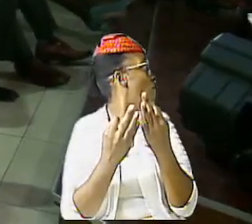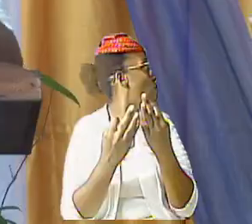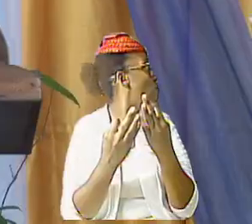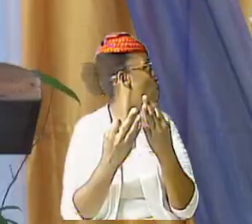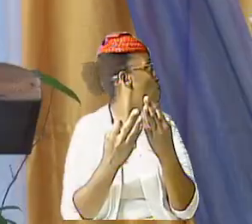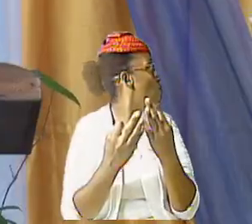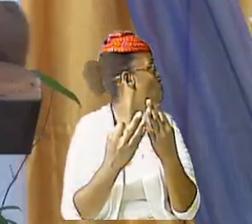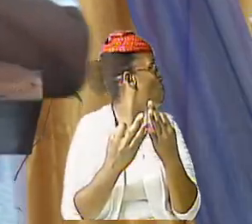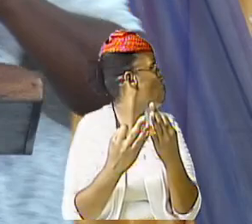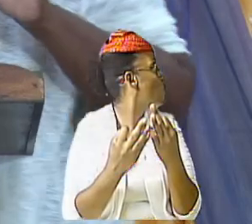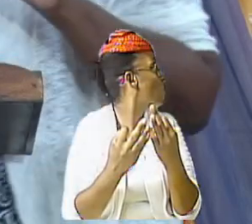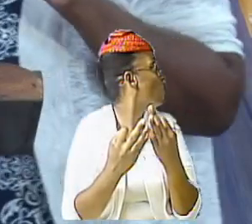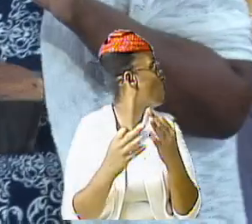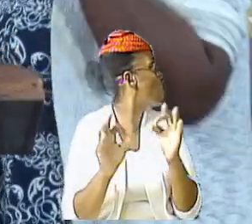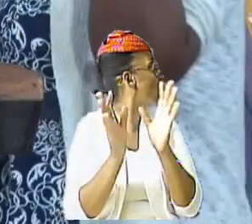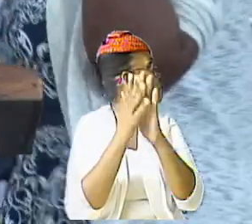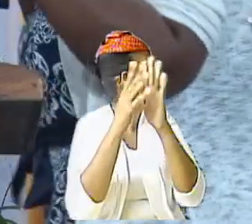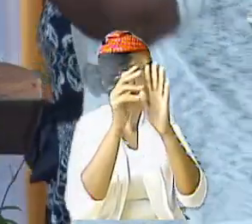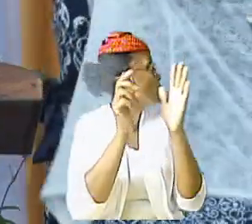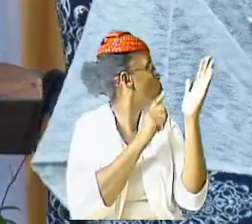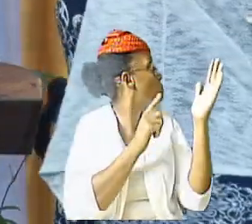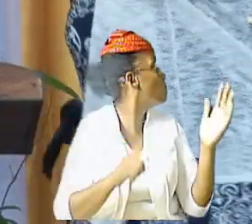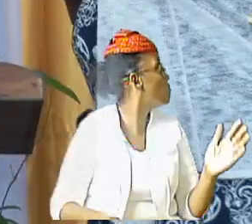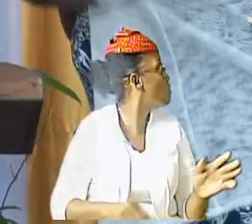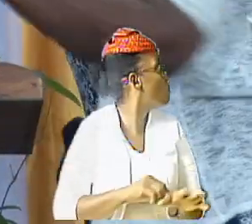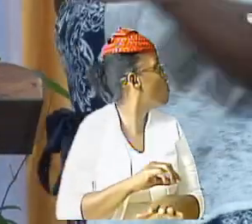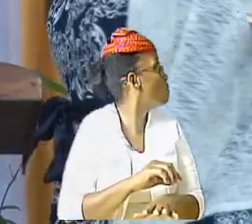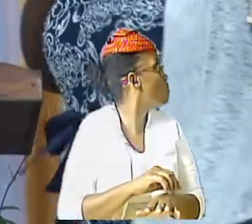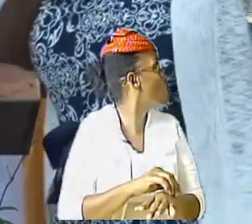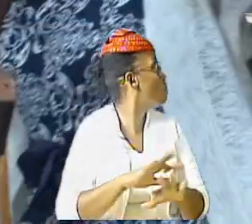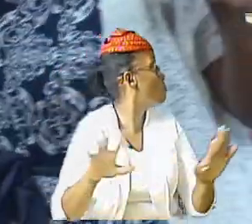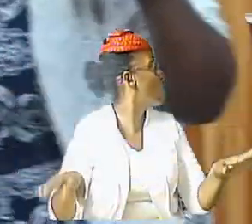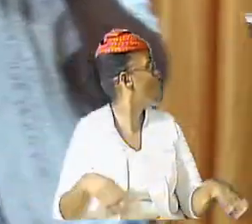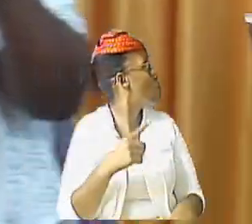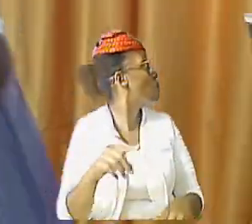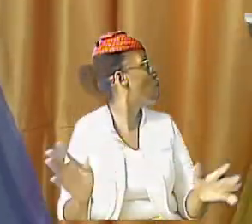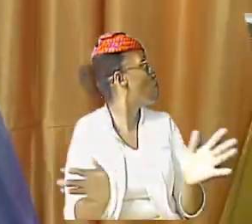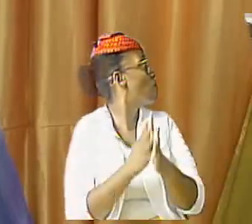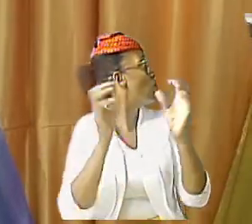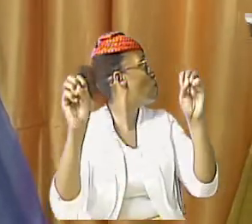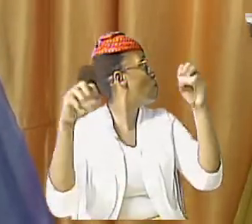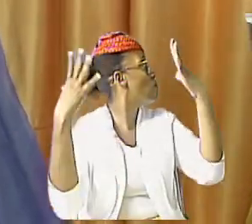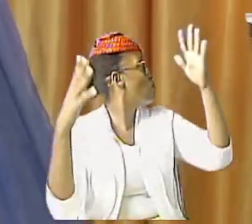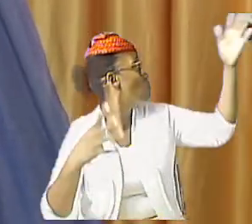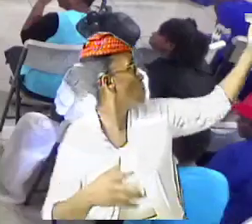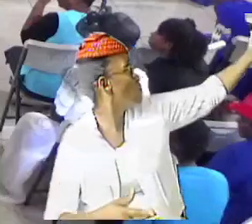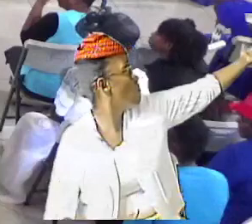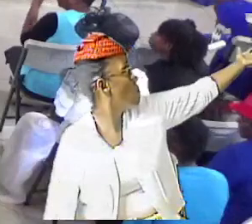Great. Praise the Lord. And you all are going to say hallelujah too. Hallelujah.